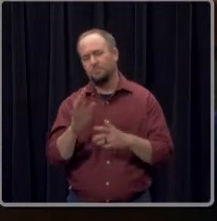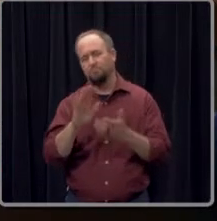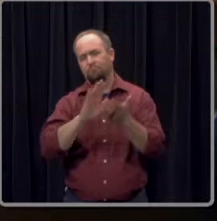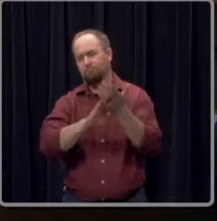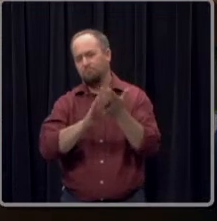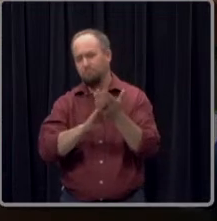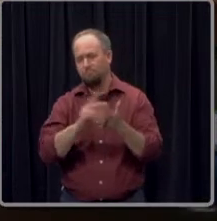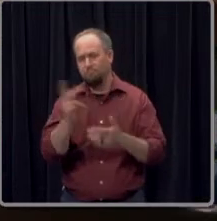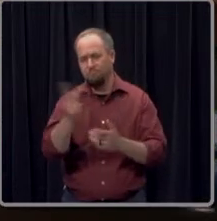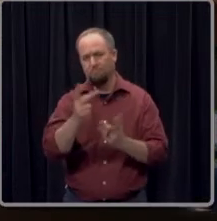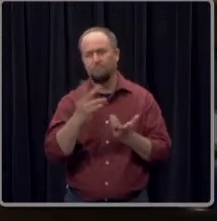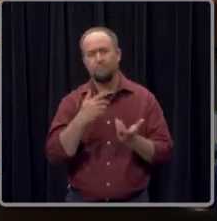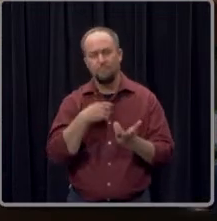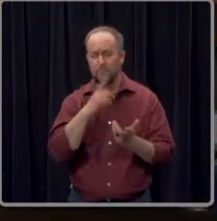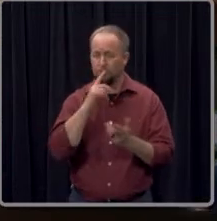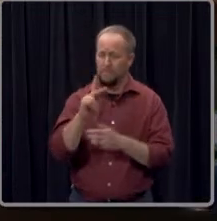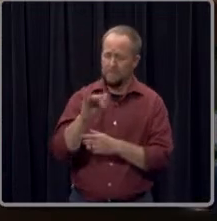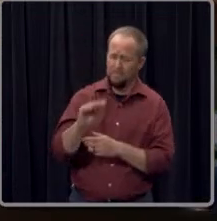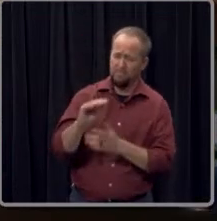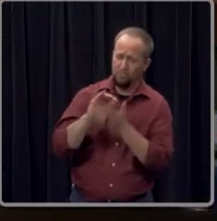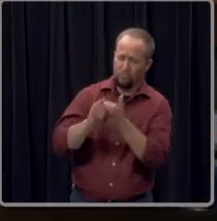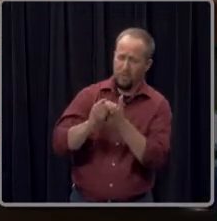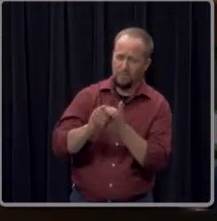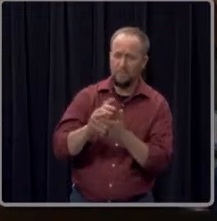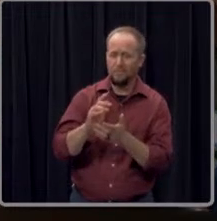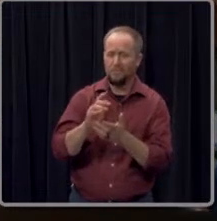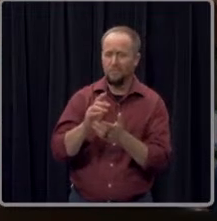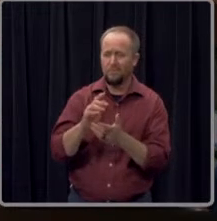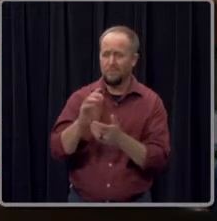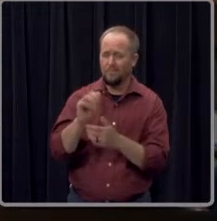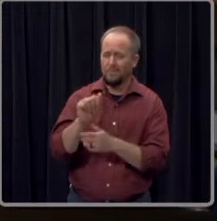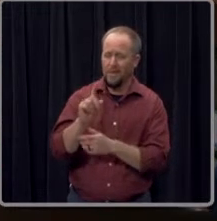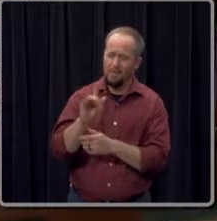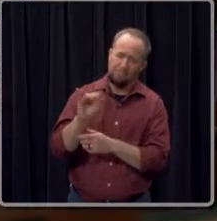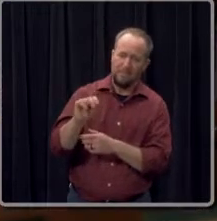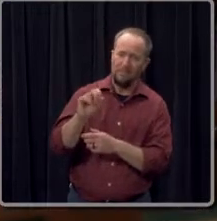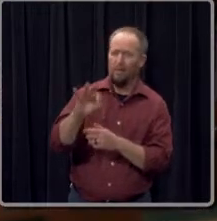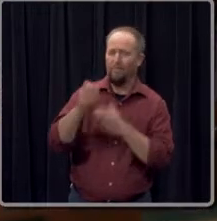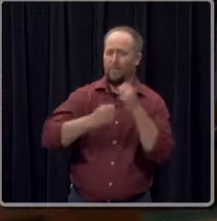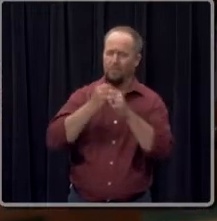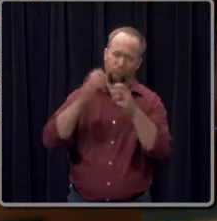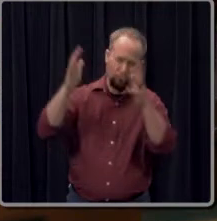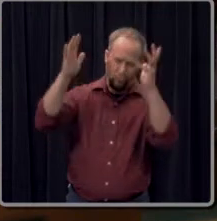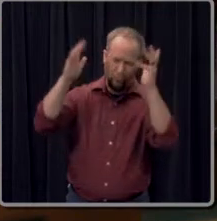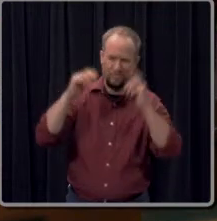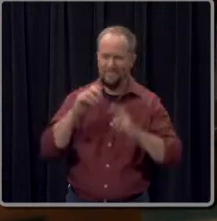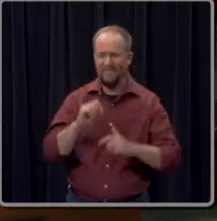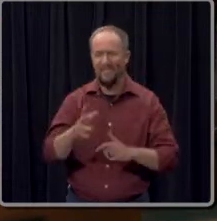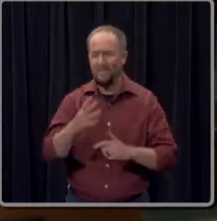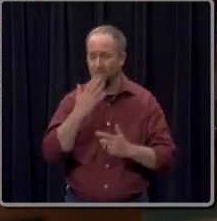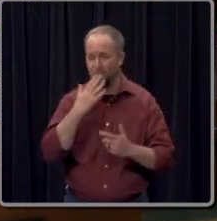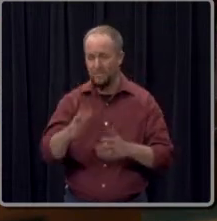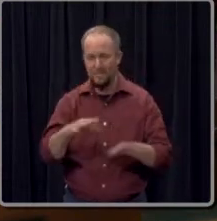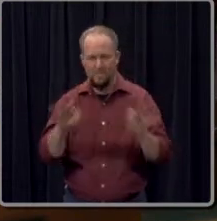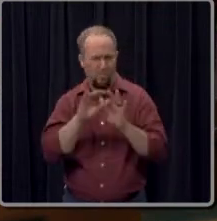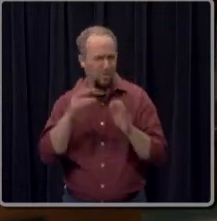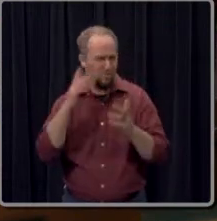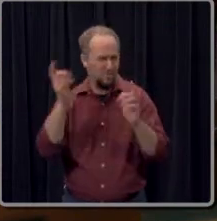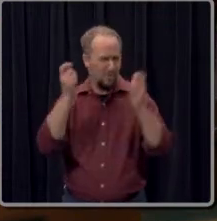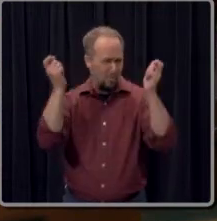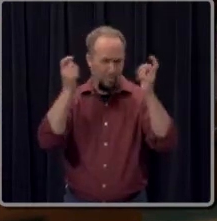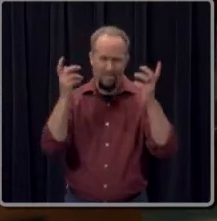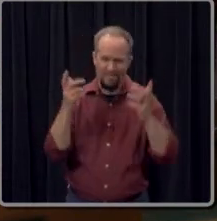both of you. And Kim, congratulations on, Administrator of the Year. Woo, woo. Thank you. So that's really important that we